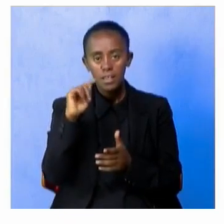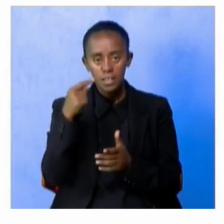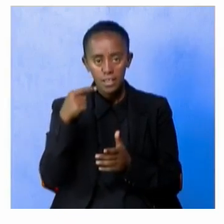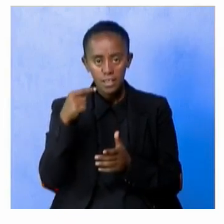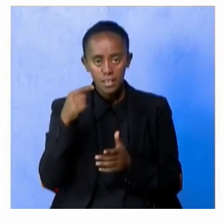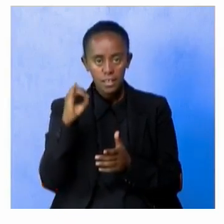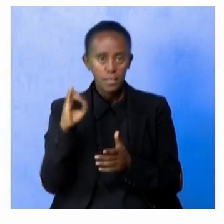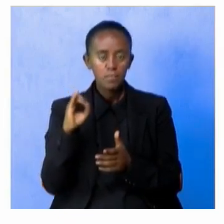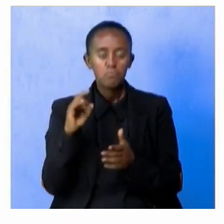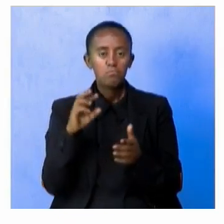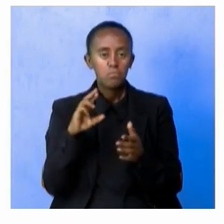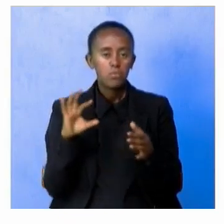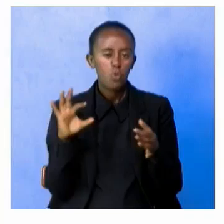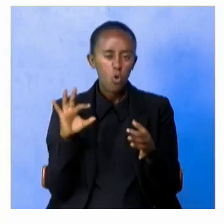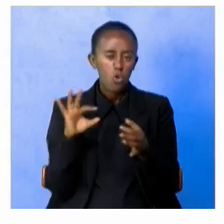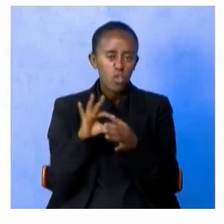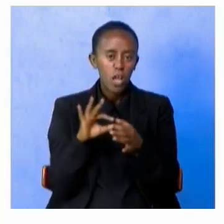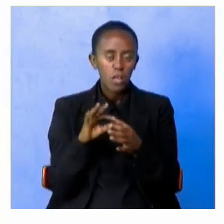conjunctions.